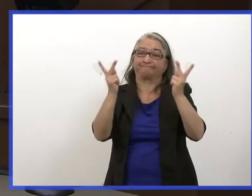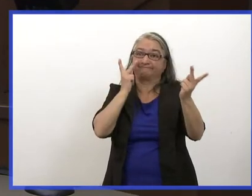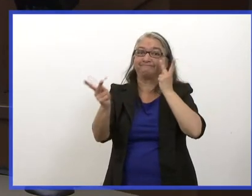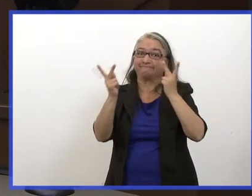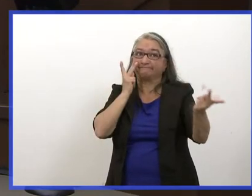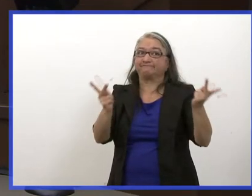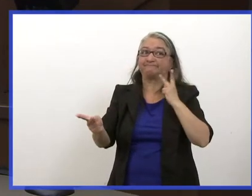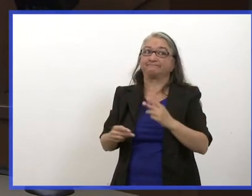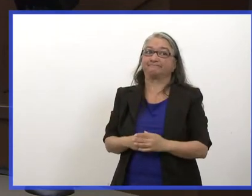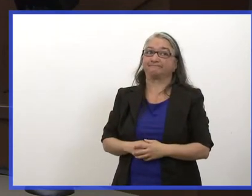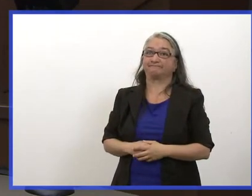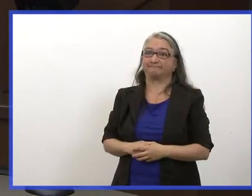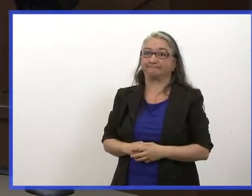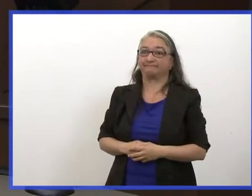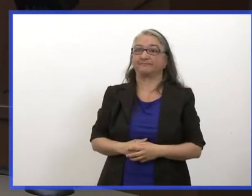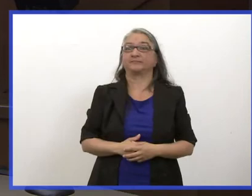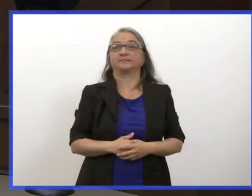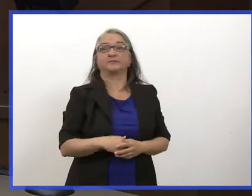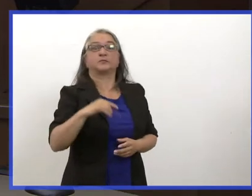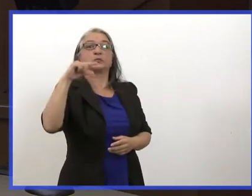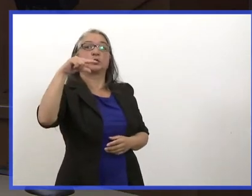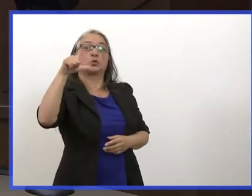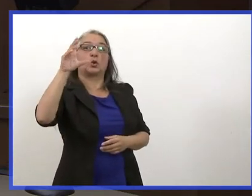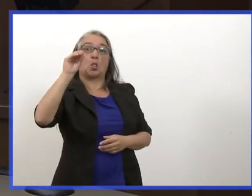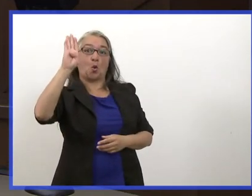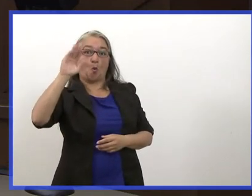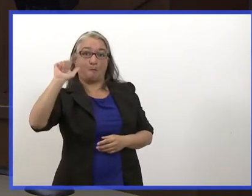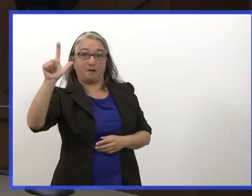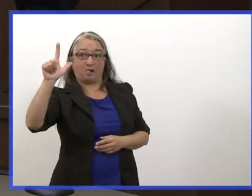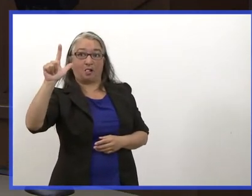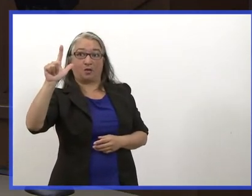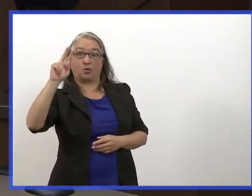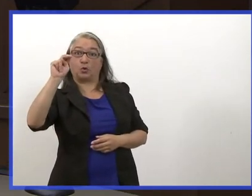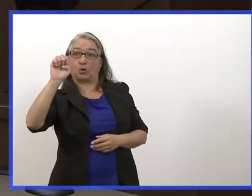From Global News, Joe.